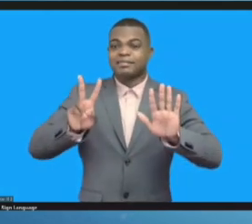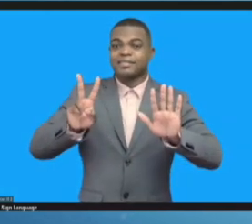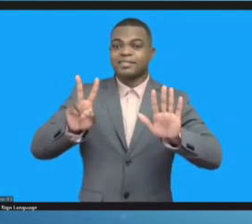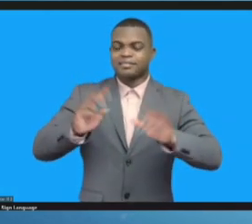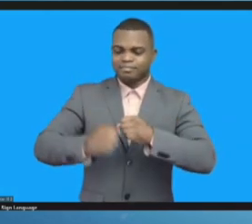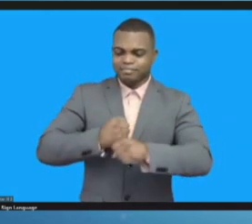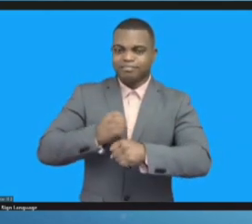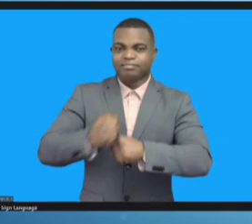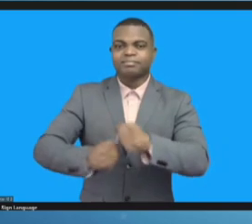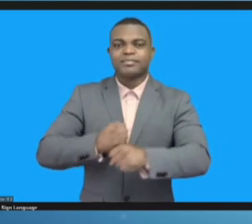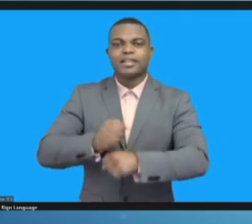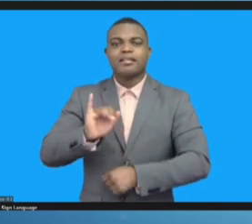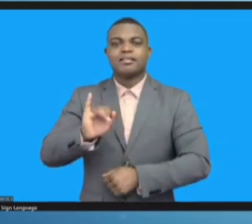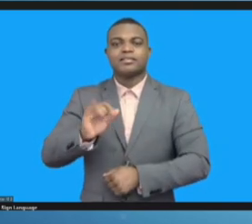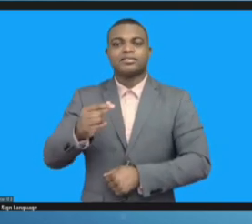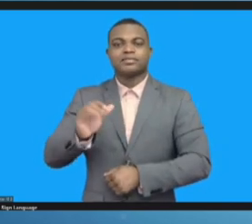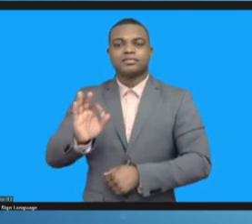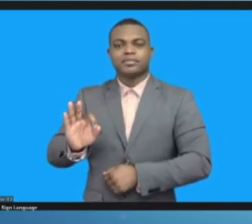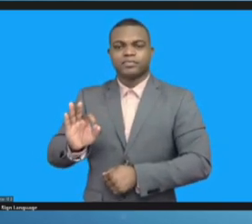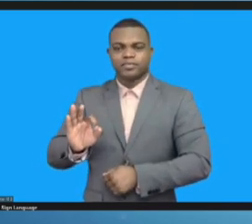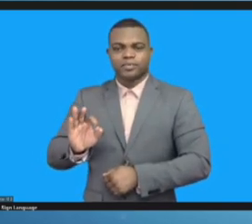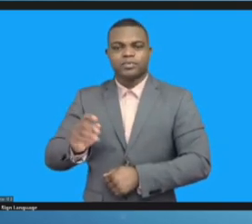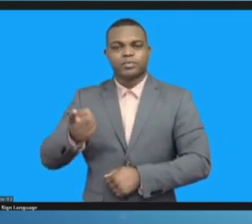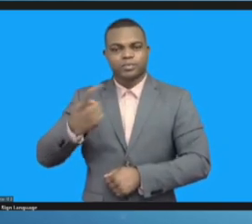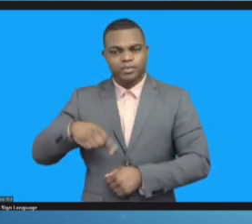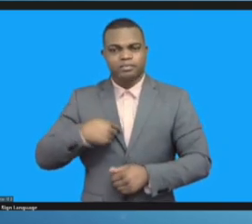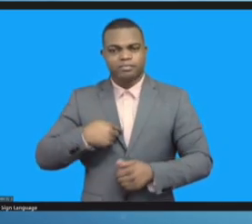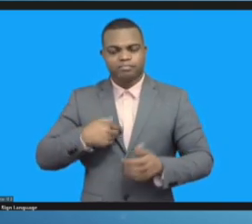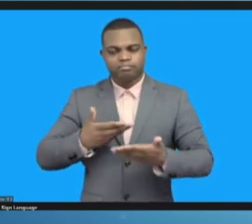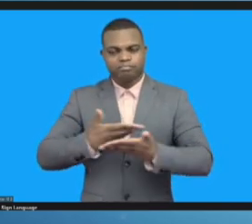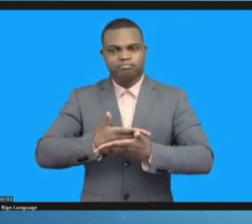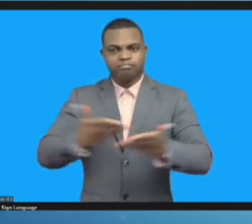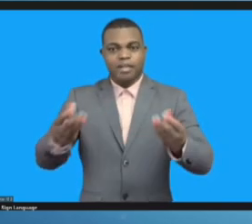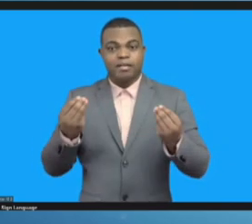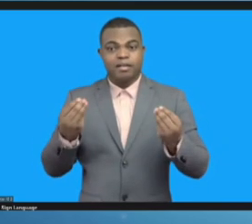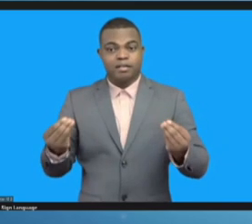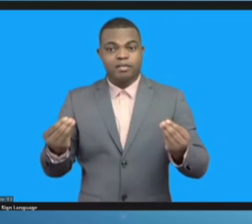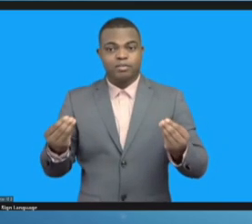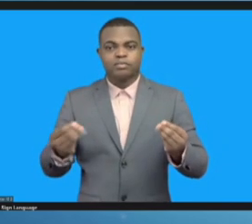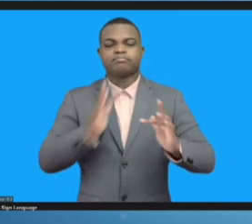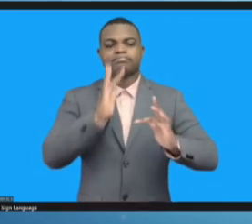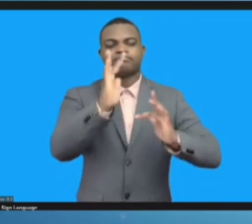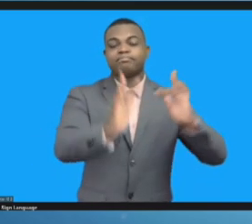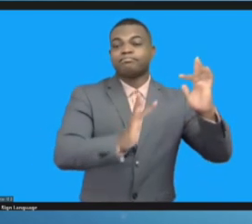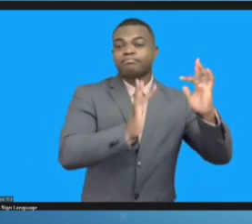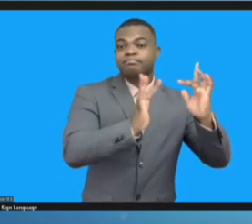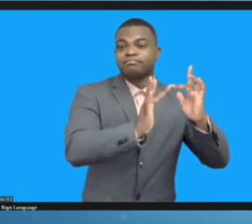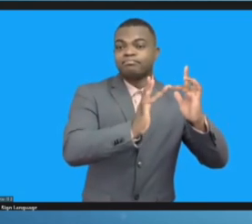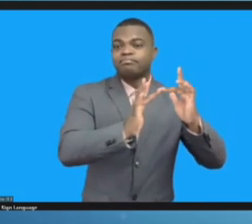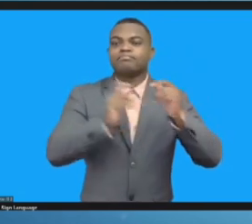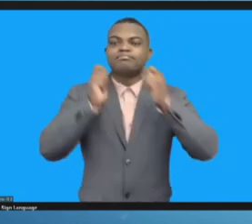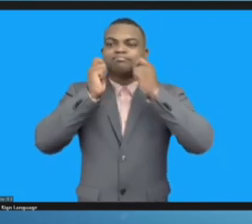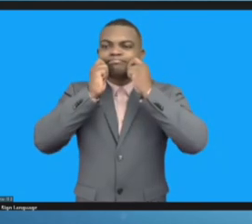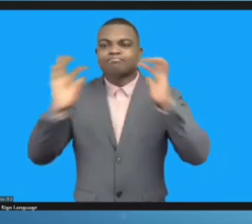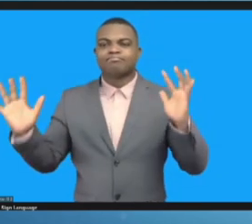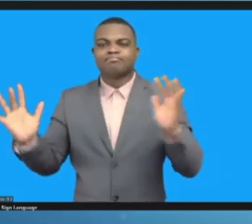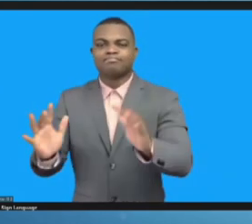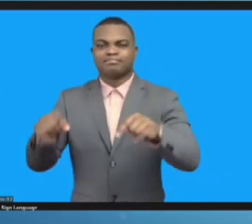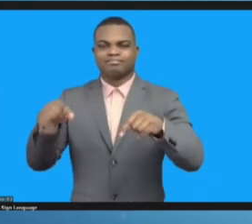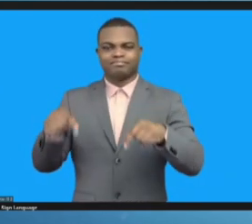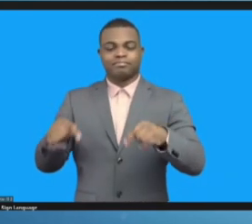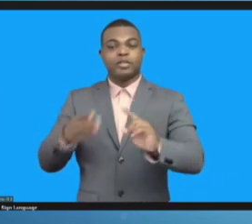online in an equitable manner. This year's IGF is underway on a unique digital platform where